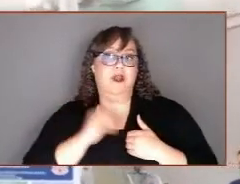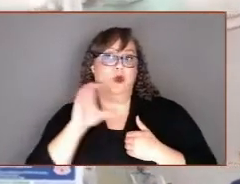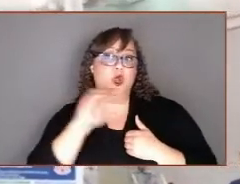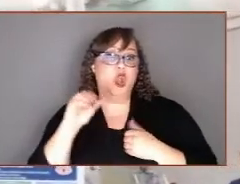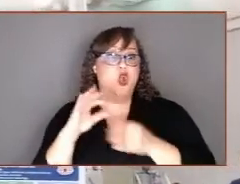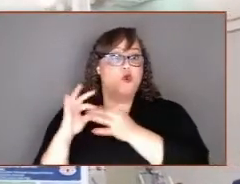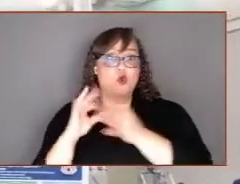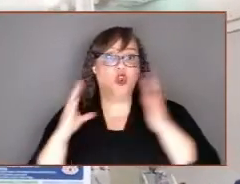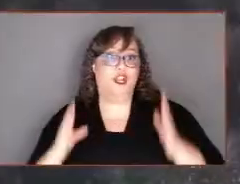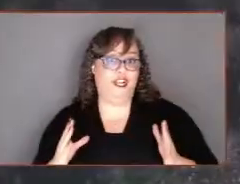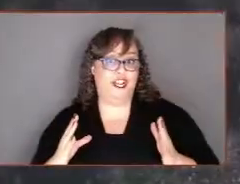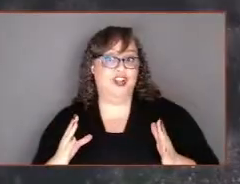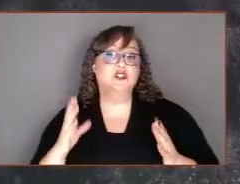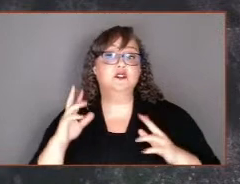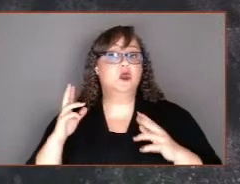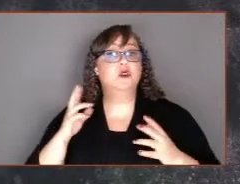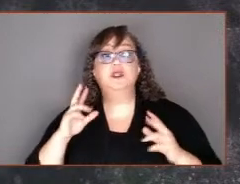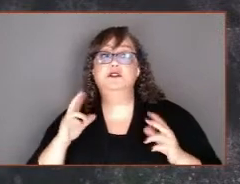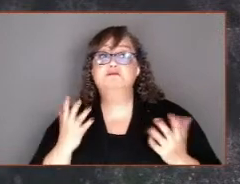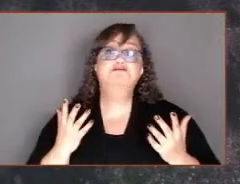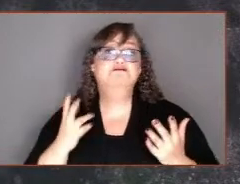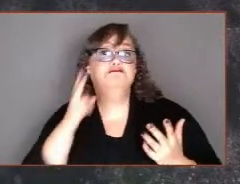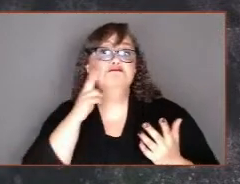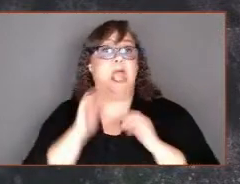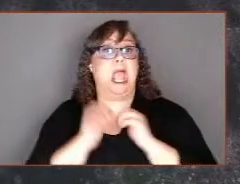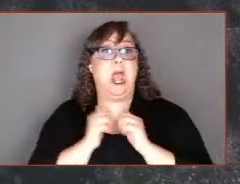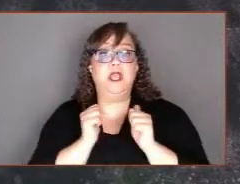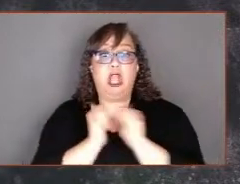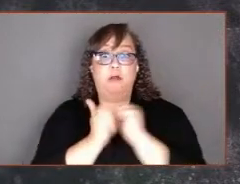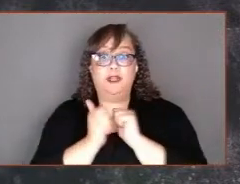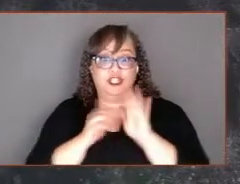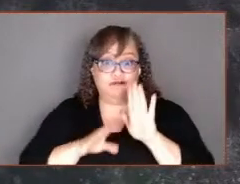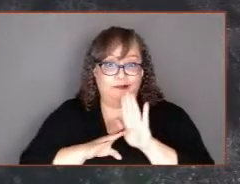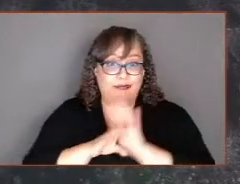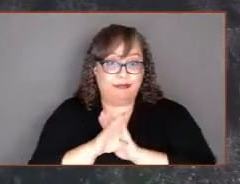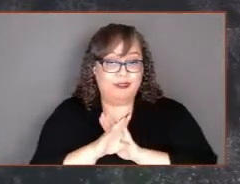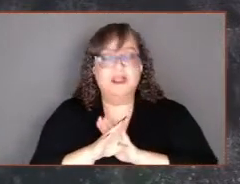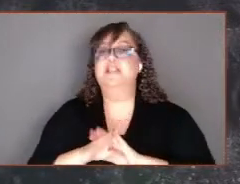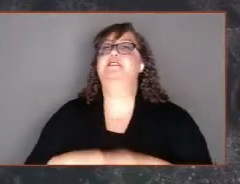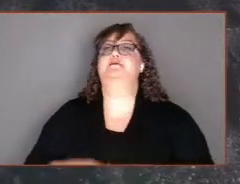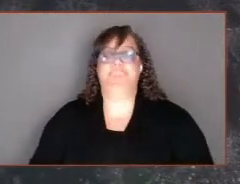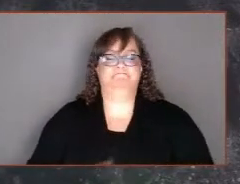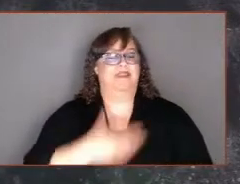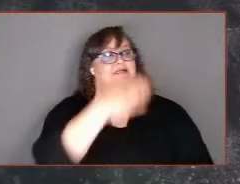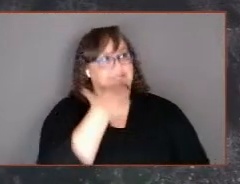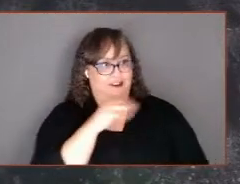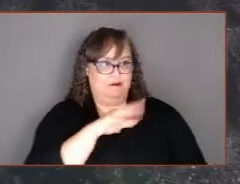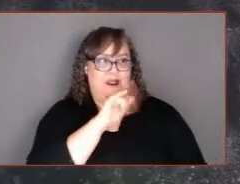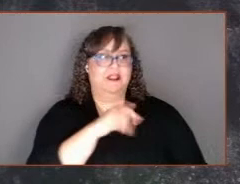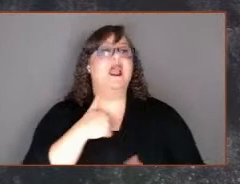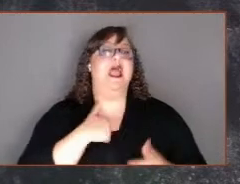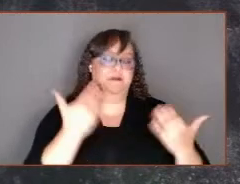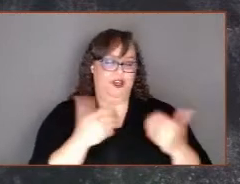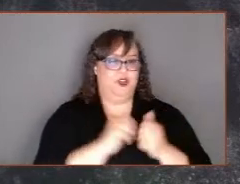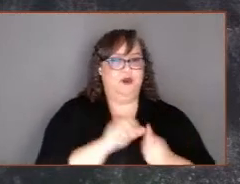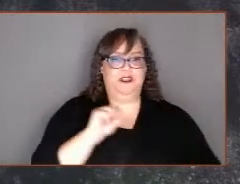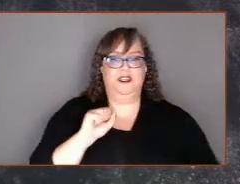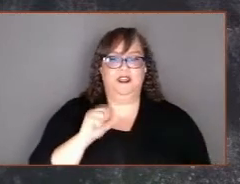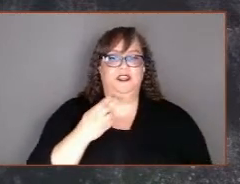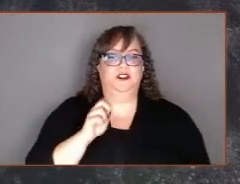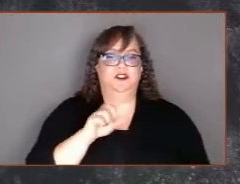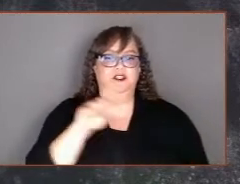competition came to be. Natalie? Thanks, Molly. And yes, I am here with someone very important. I'm joined by Shelly Spears, who's in charge of